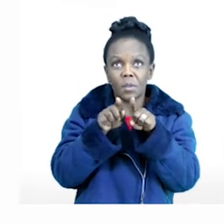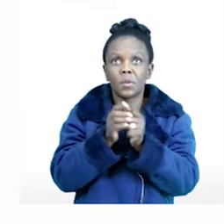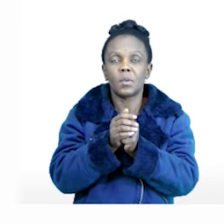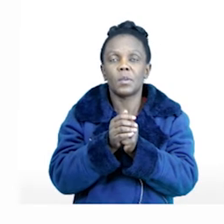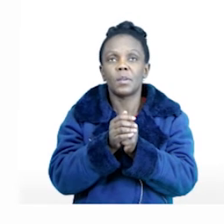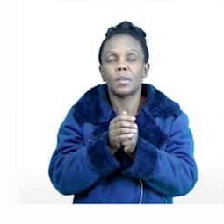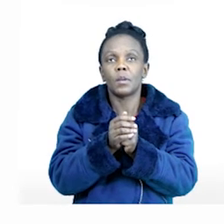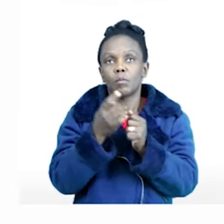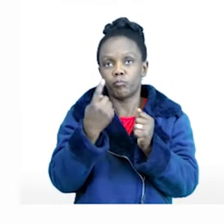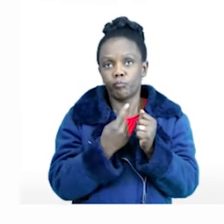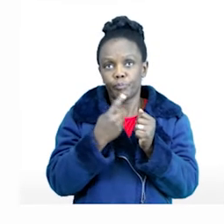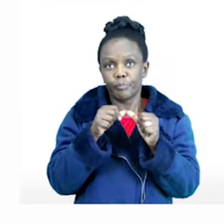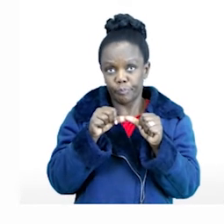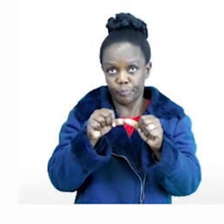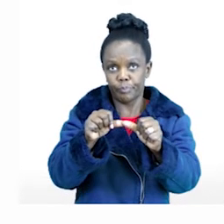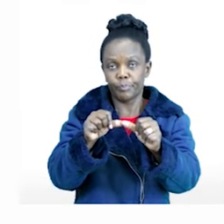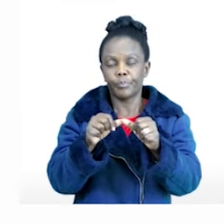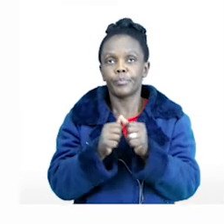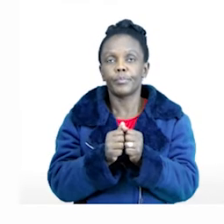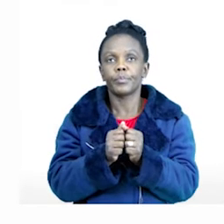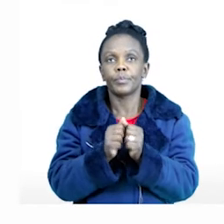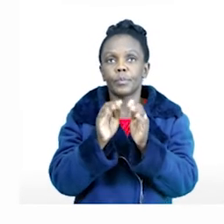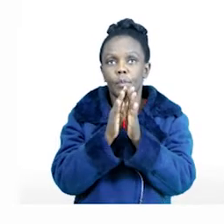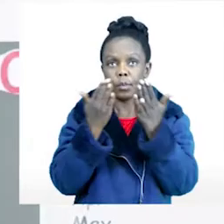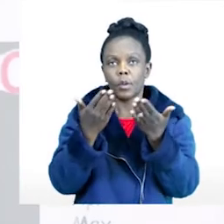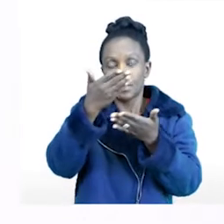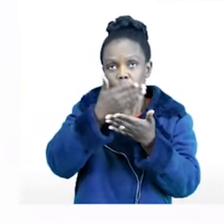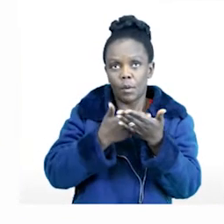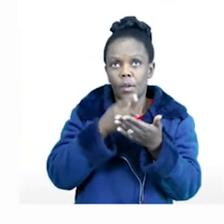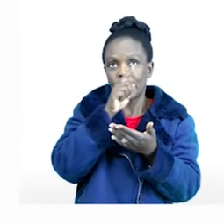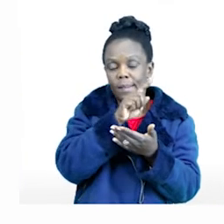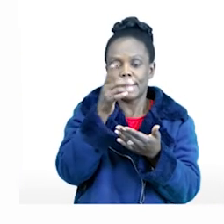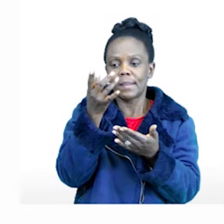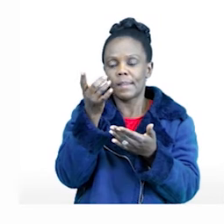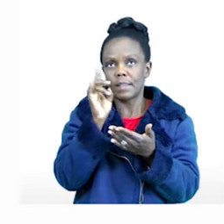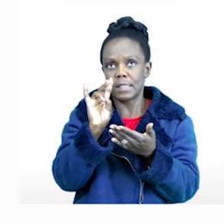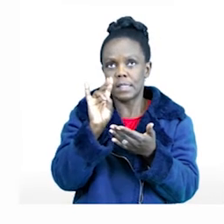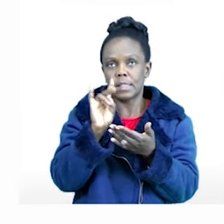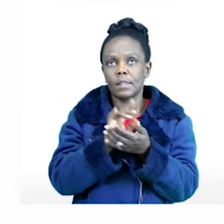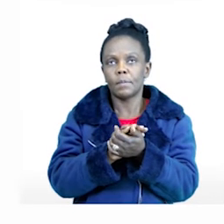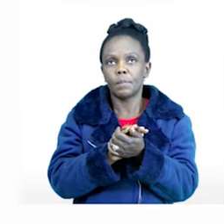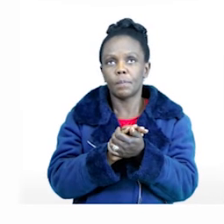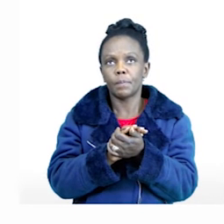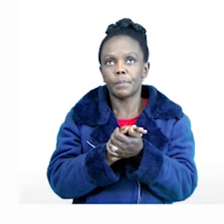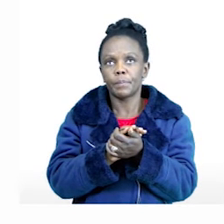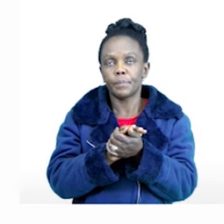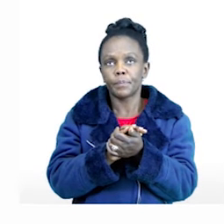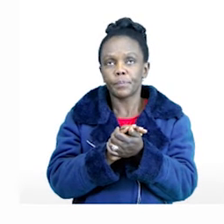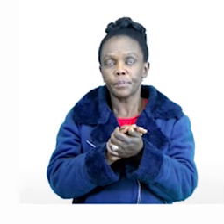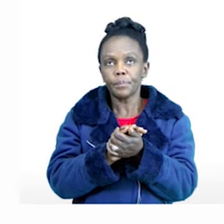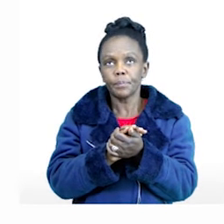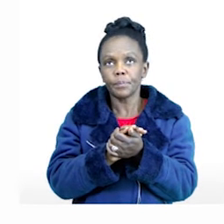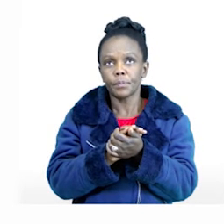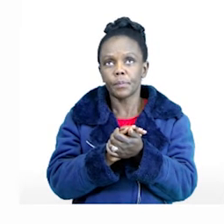this one by yourselves. Let's go to page 17. On page 17, we can see